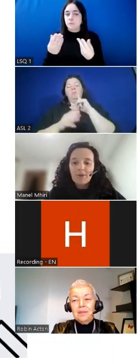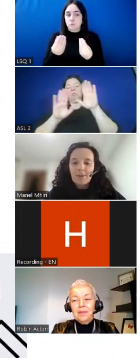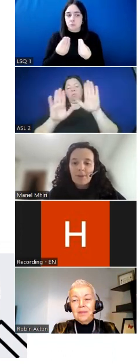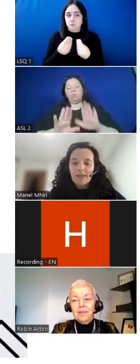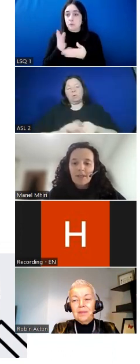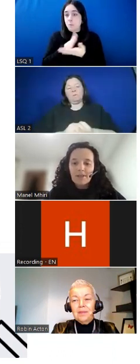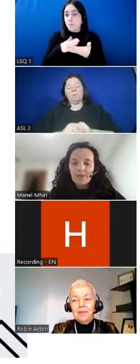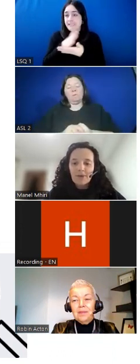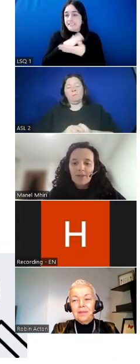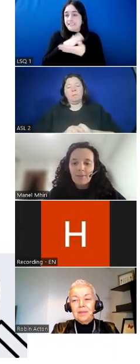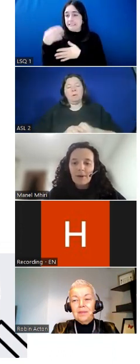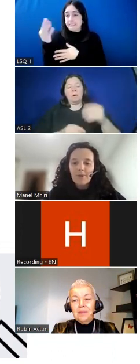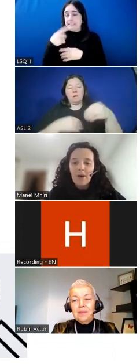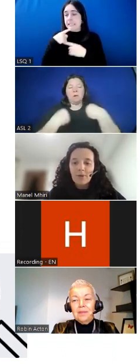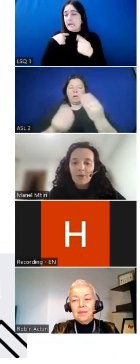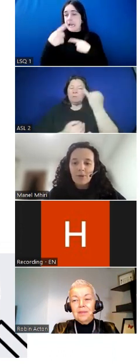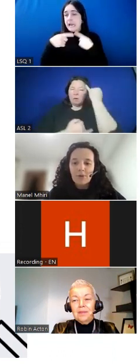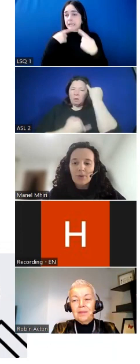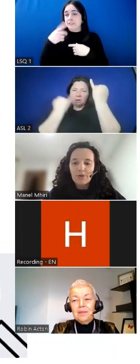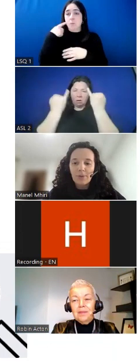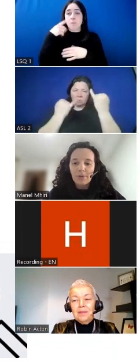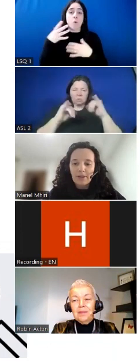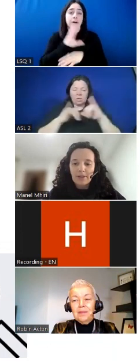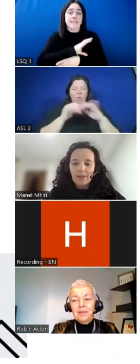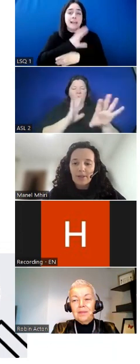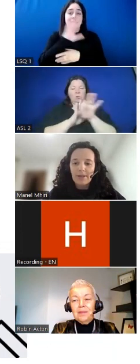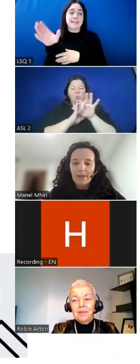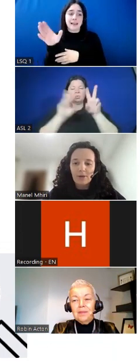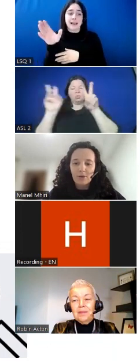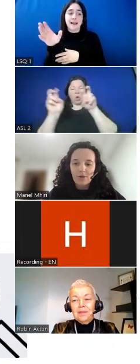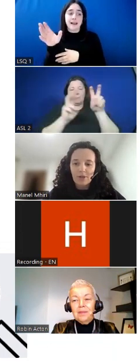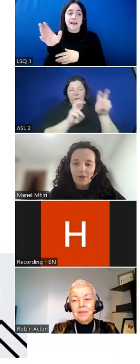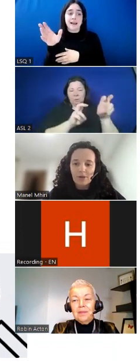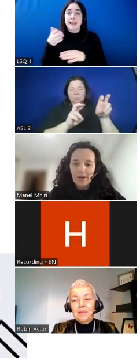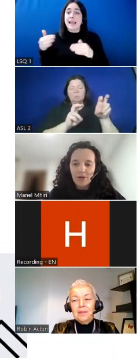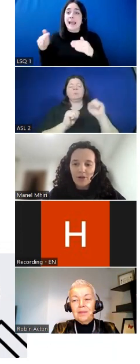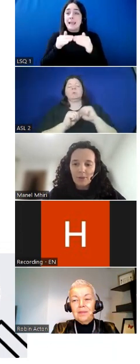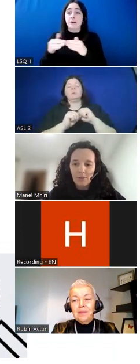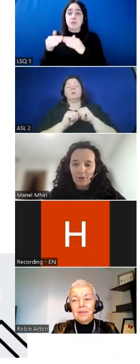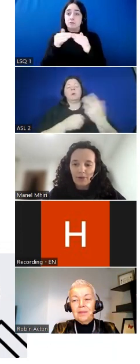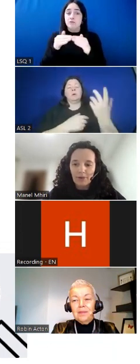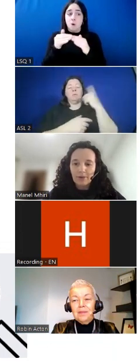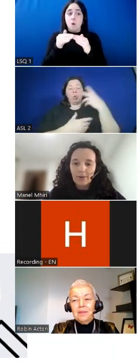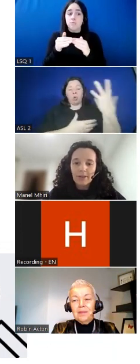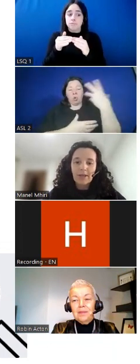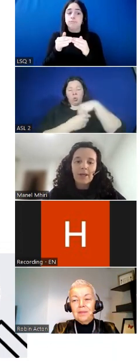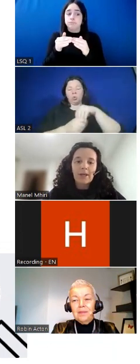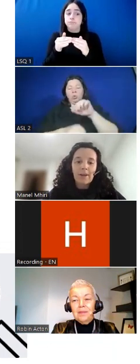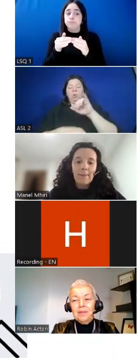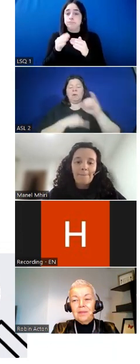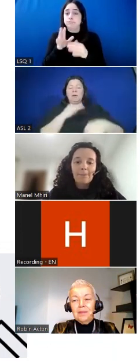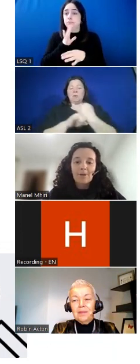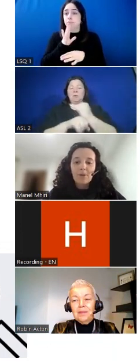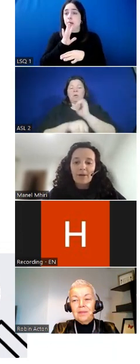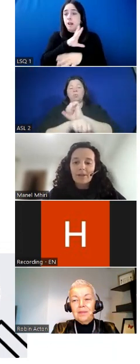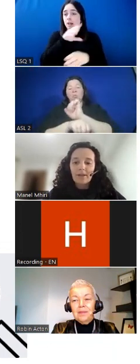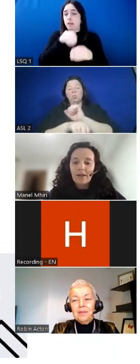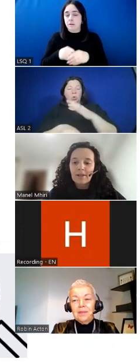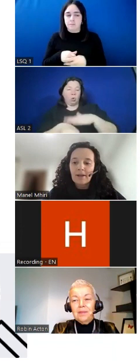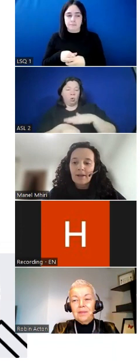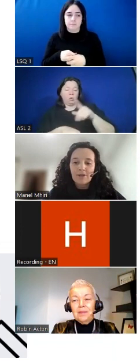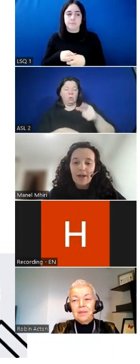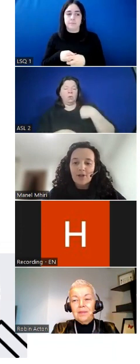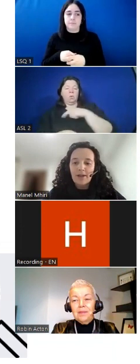Just to give you some ideas first about how we choose the topics that Inclusion International work on, because we are